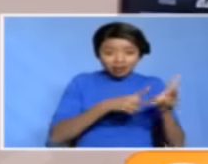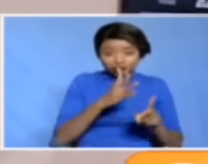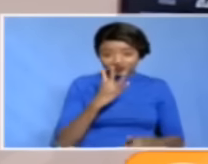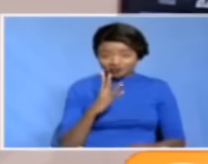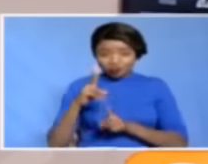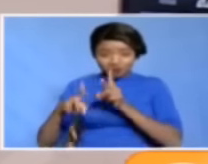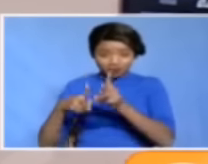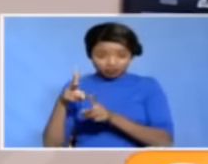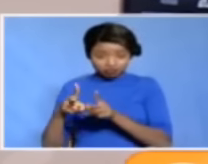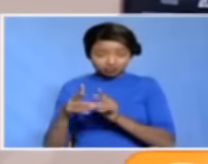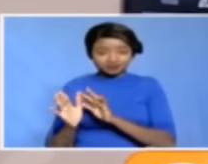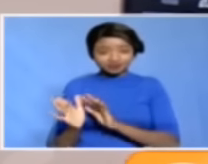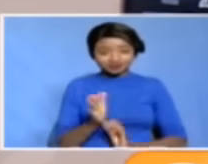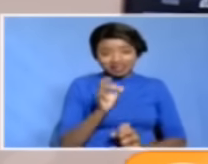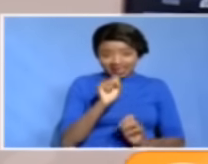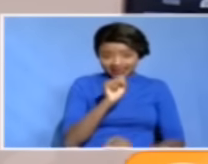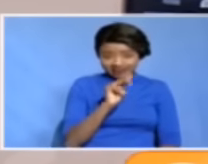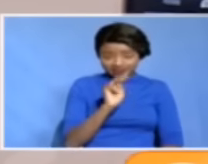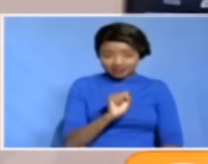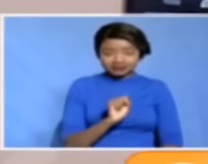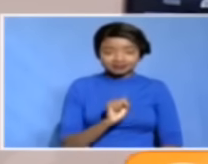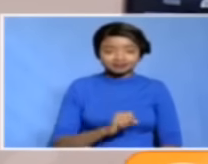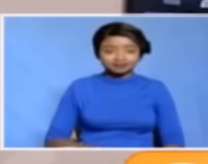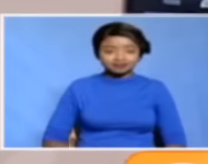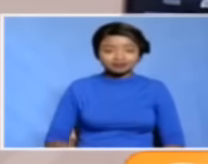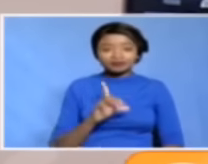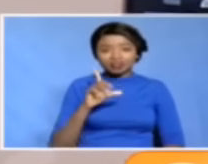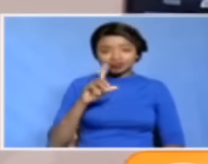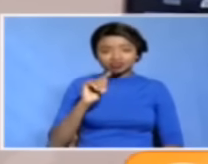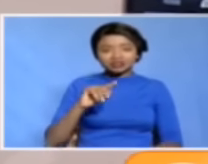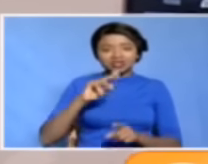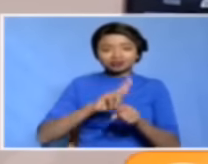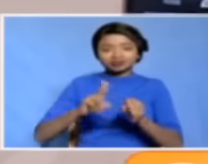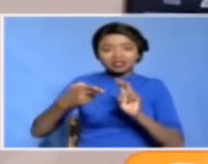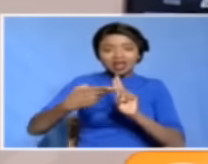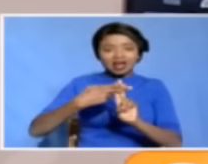224-22 is our SMS number. On Twitter, use the hashtag Newsnight.